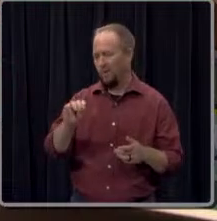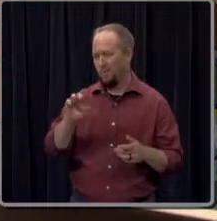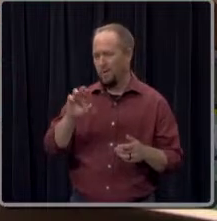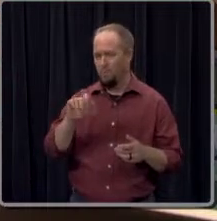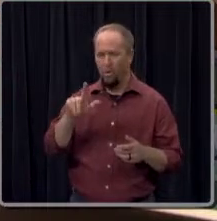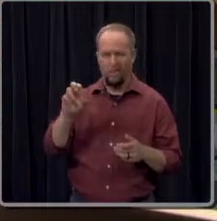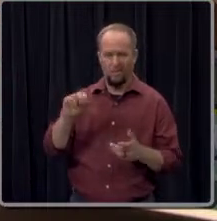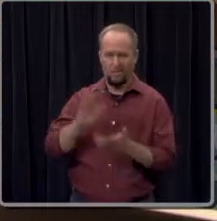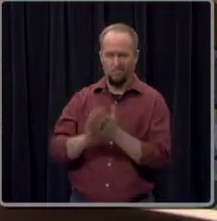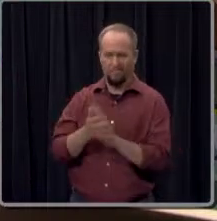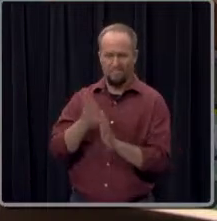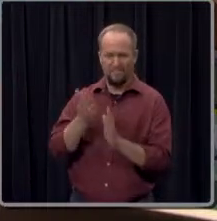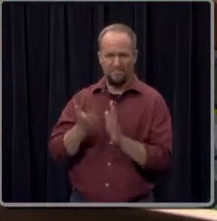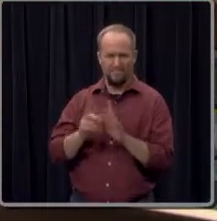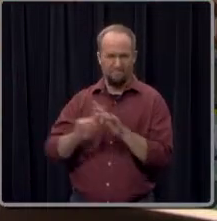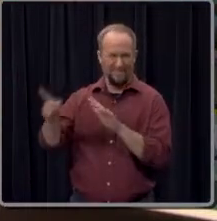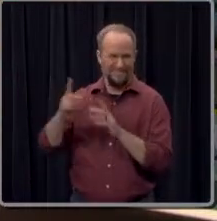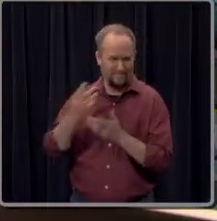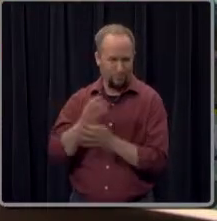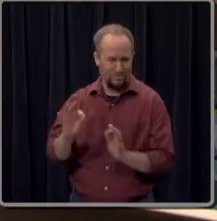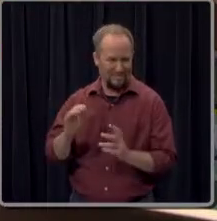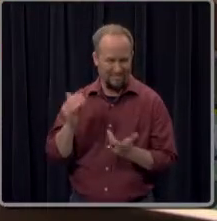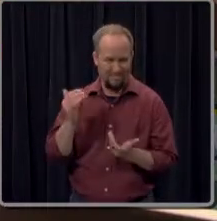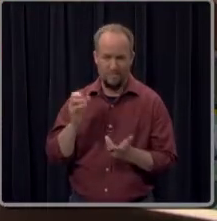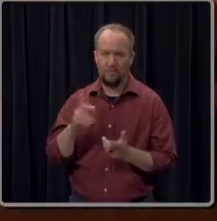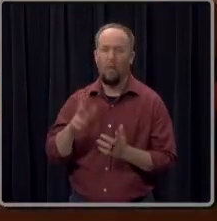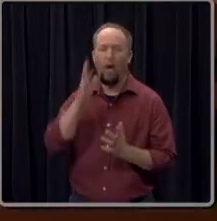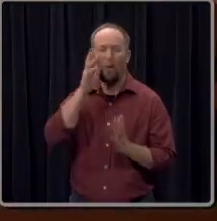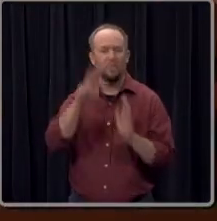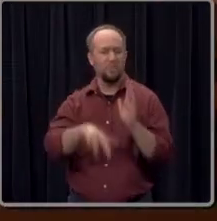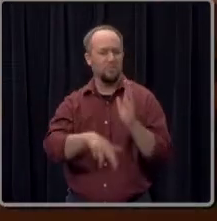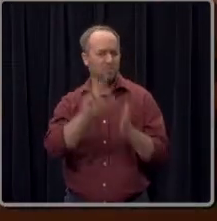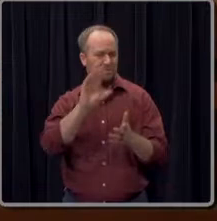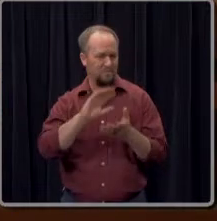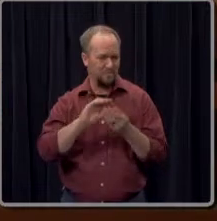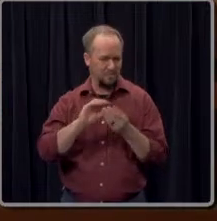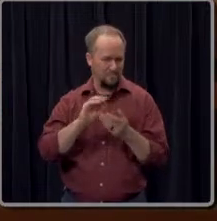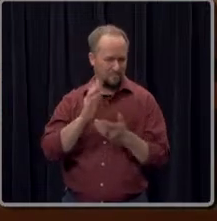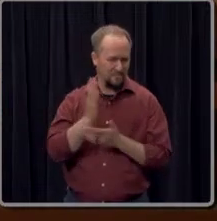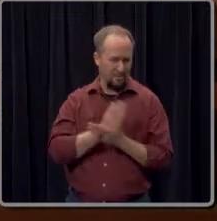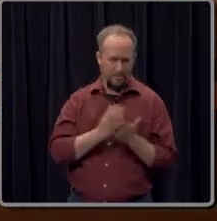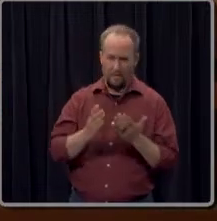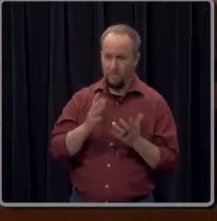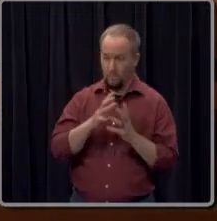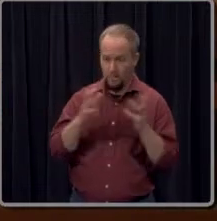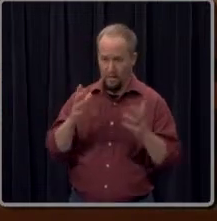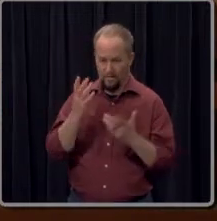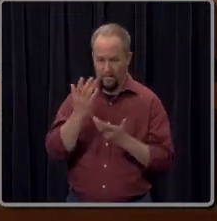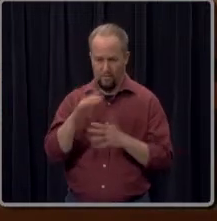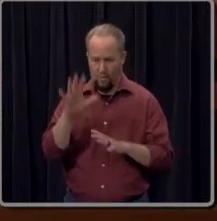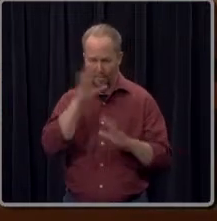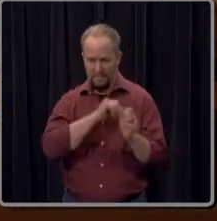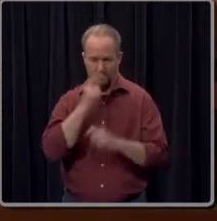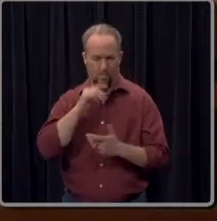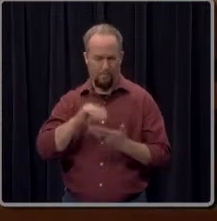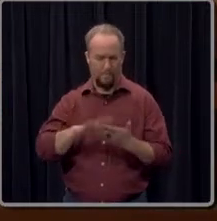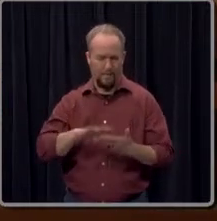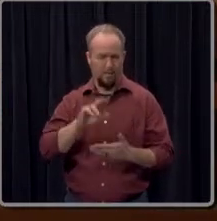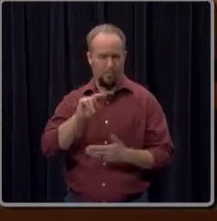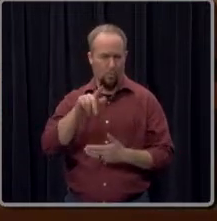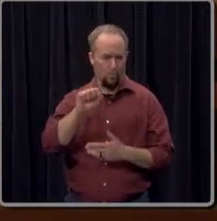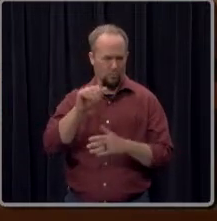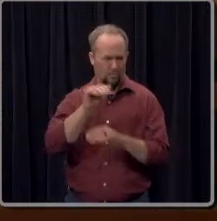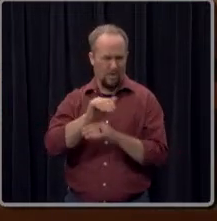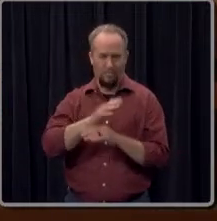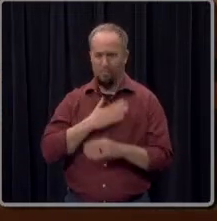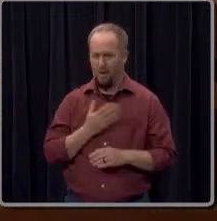free tonight. So Sorry, Jim. I'm just gonna recap a number of things, and there's a lot I don't want to miss, so I took some notes tonight. These